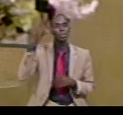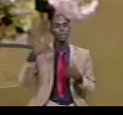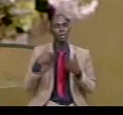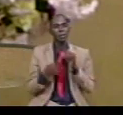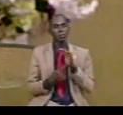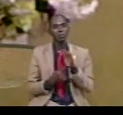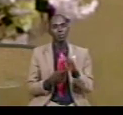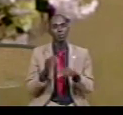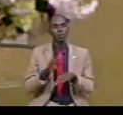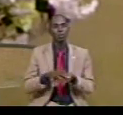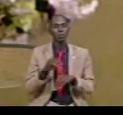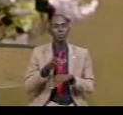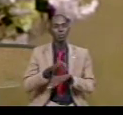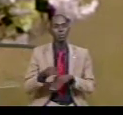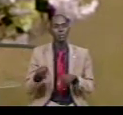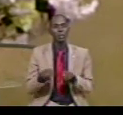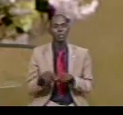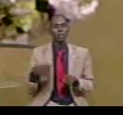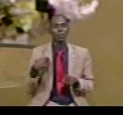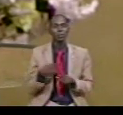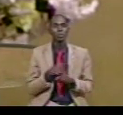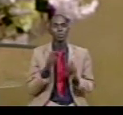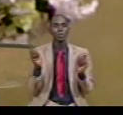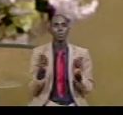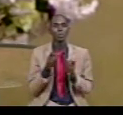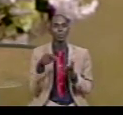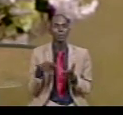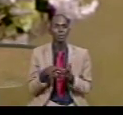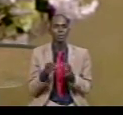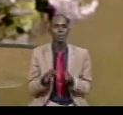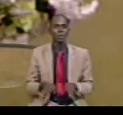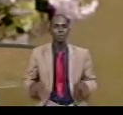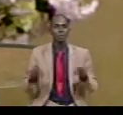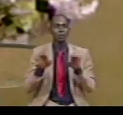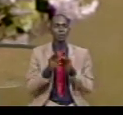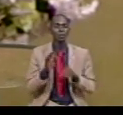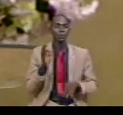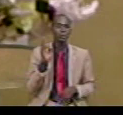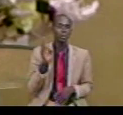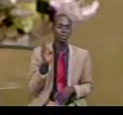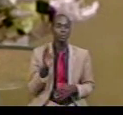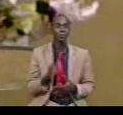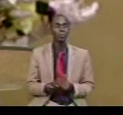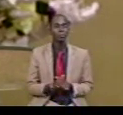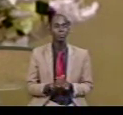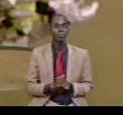on the ministry as we celebrate this important milestone.